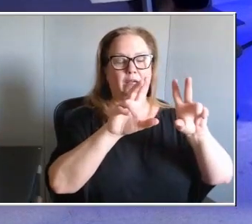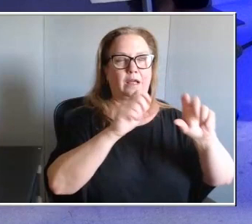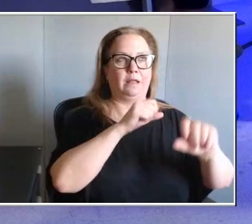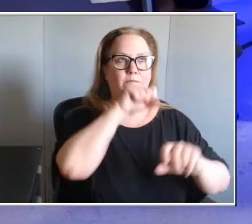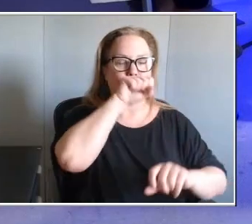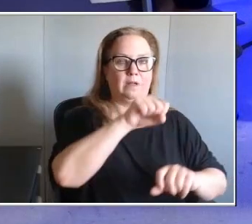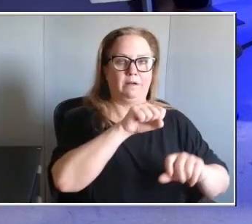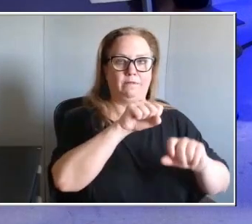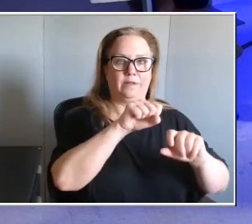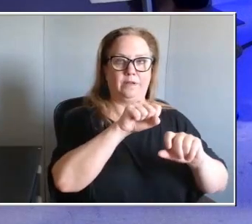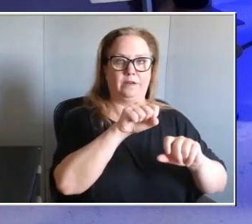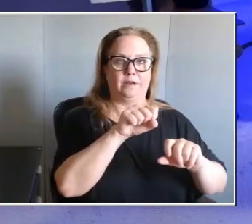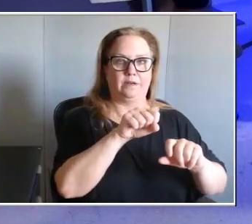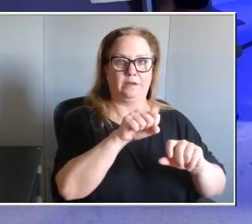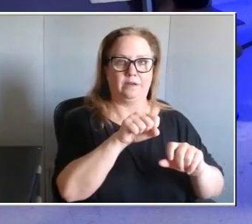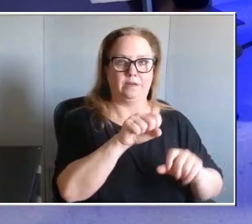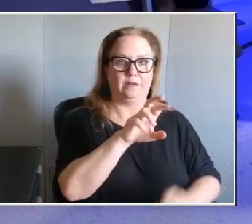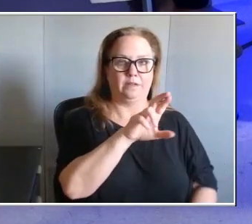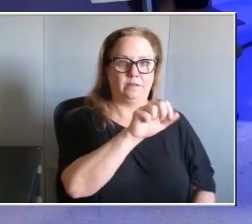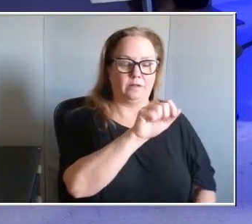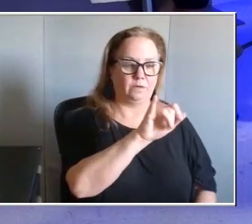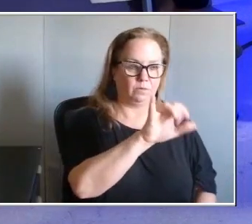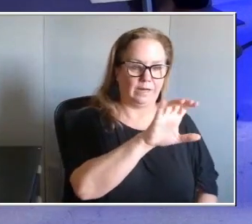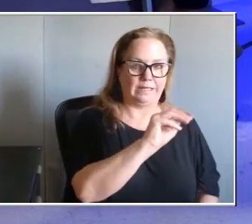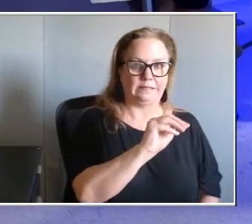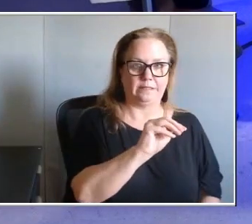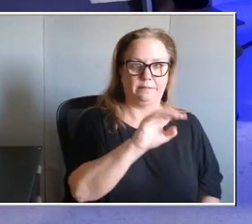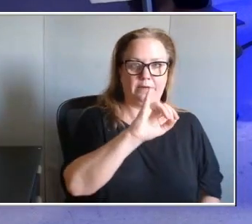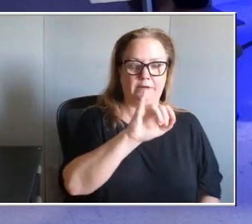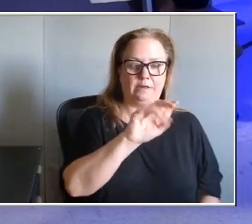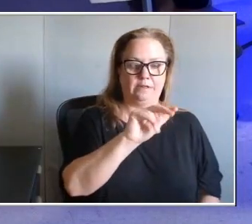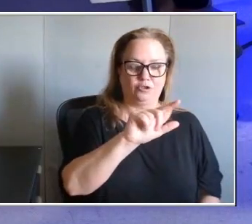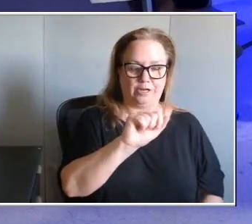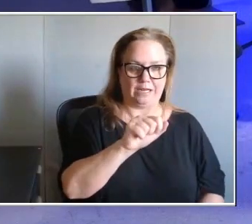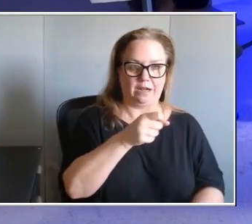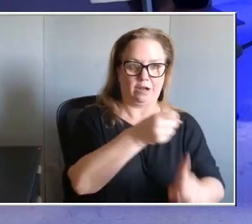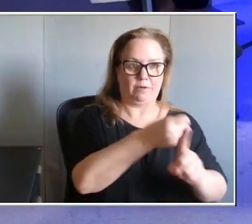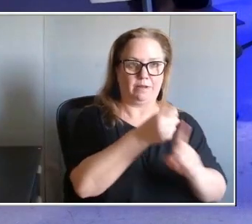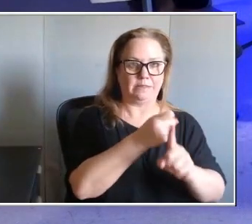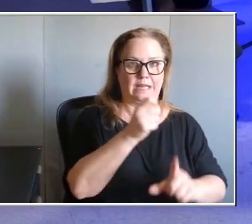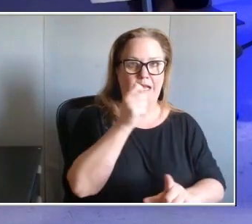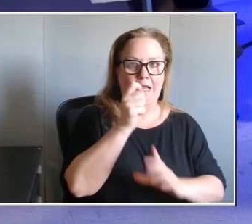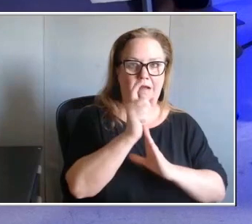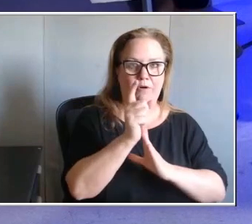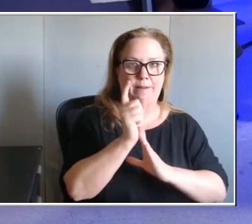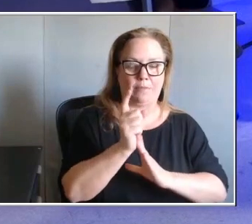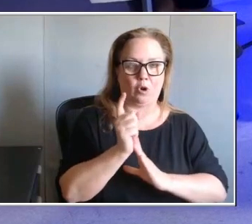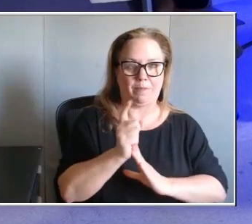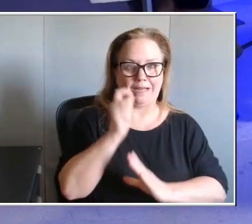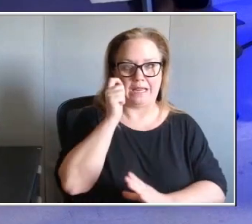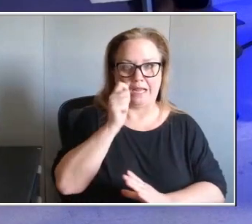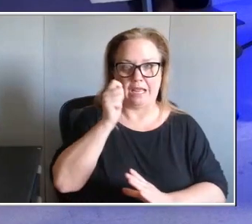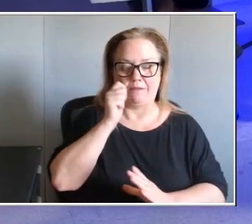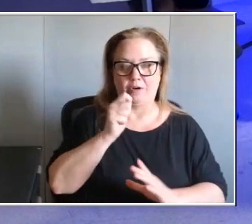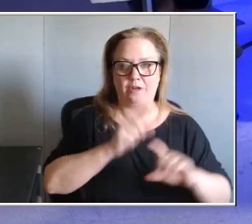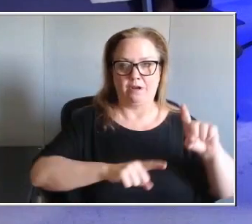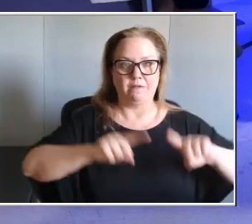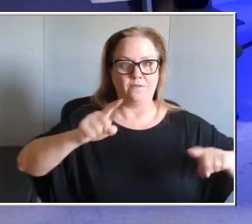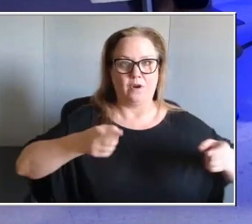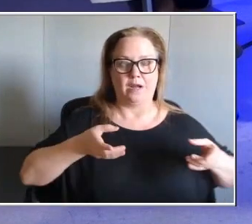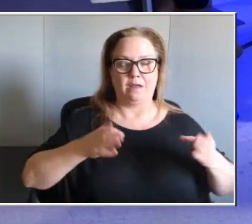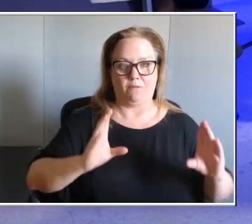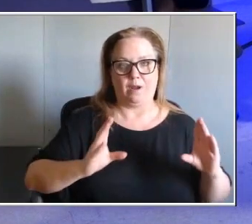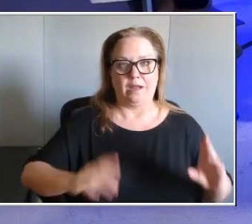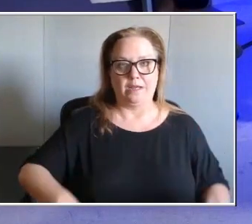And you don't want to compare racism to Jenga game, but your point is that how it happens every single moment of every single day and in so many different ways.